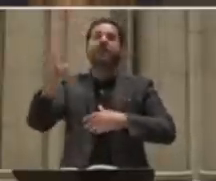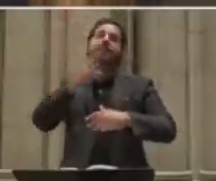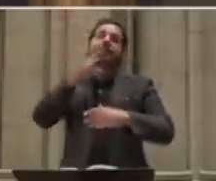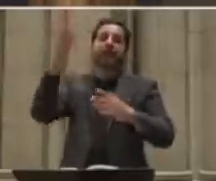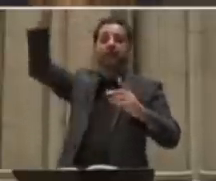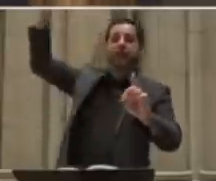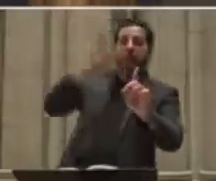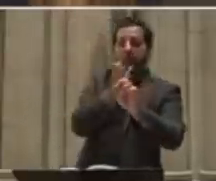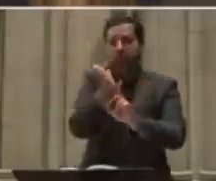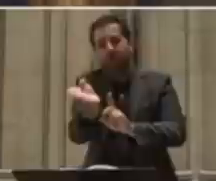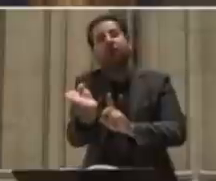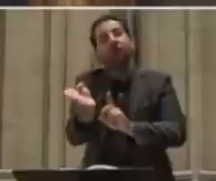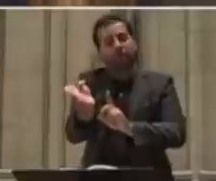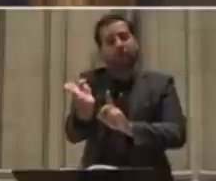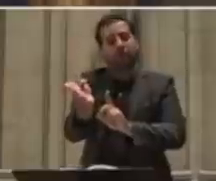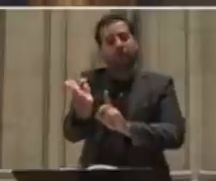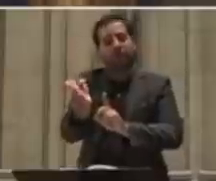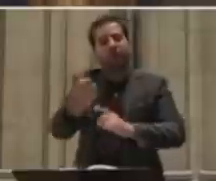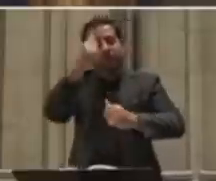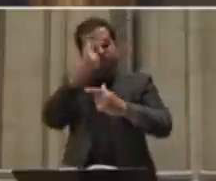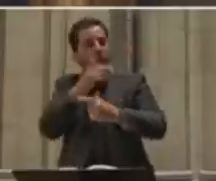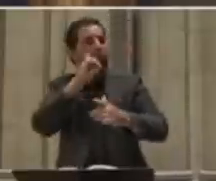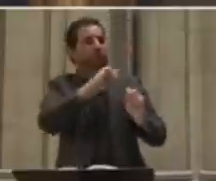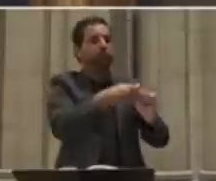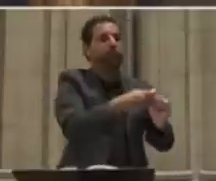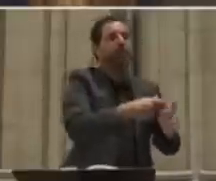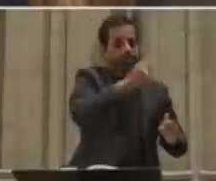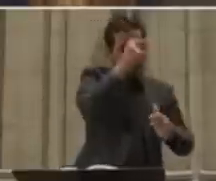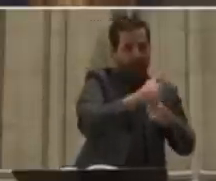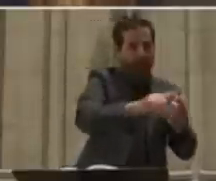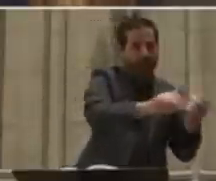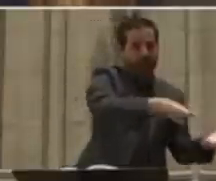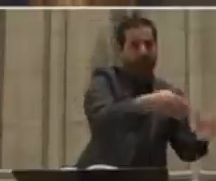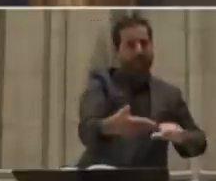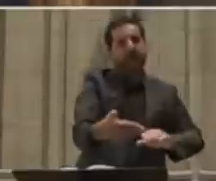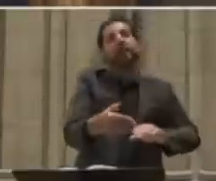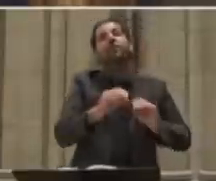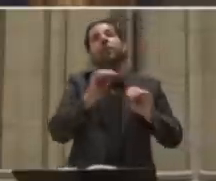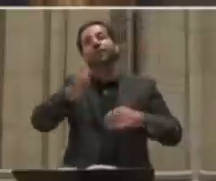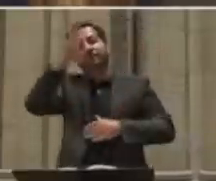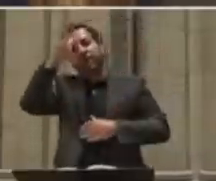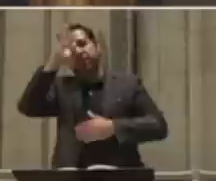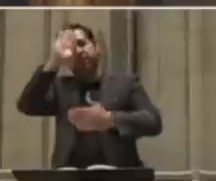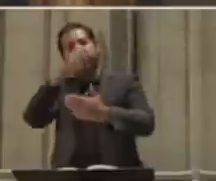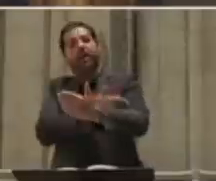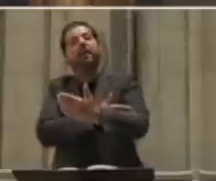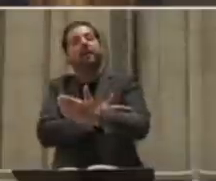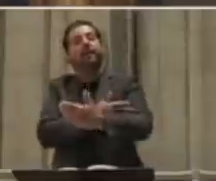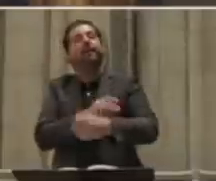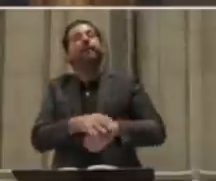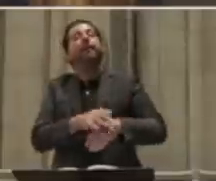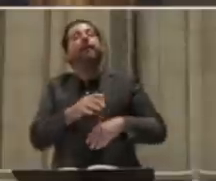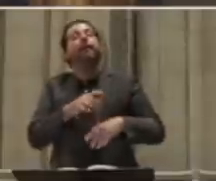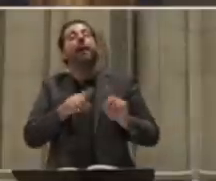you. Brother will betray brother to death, and a father his child, and children will rise against